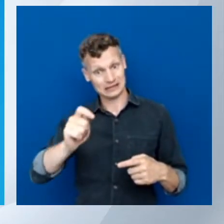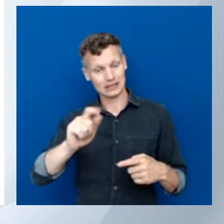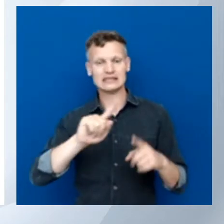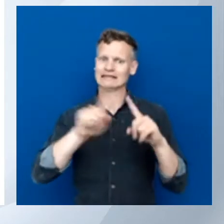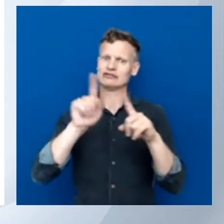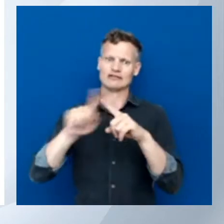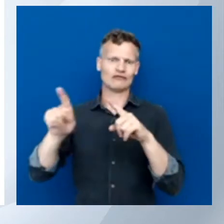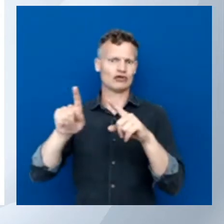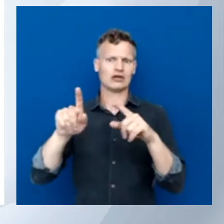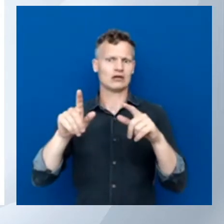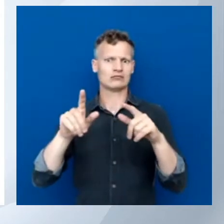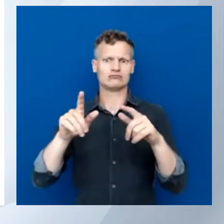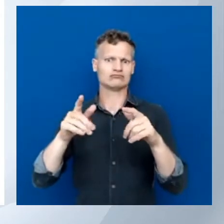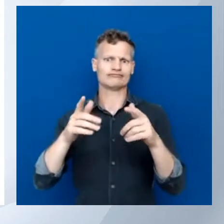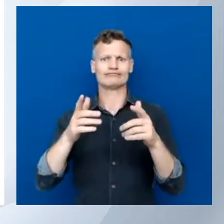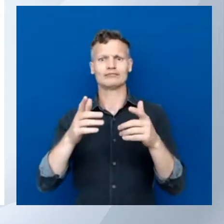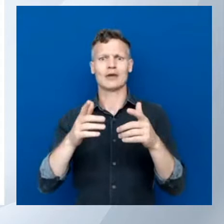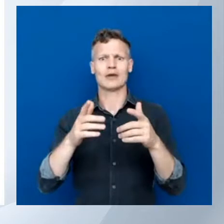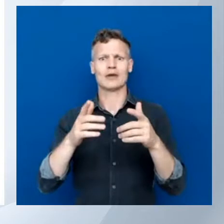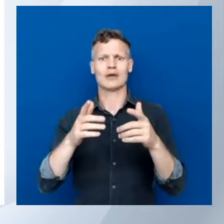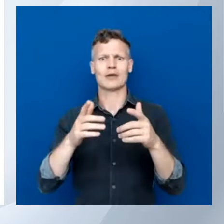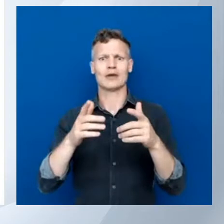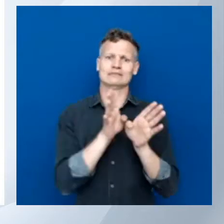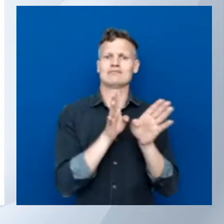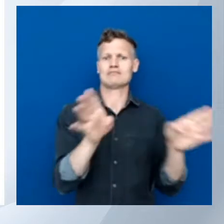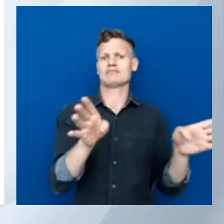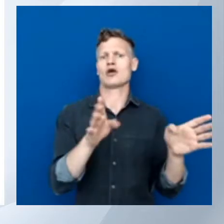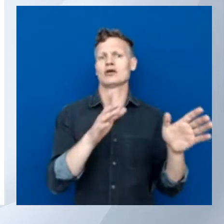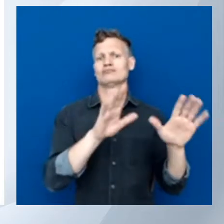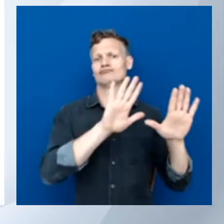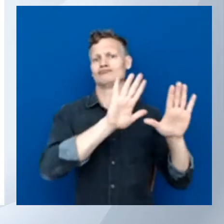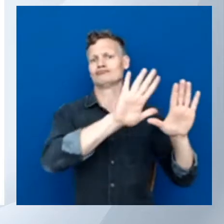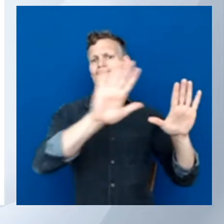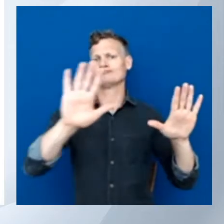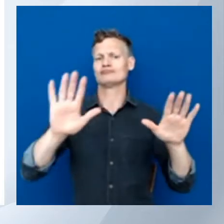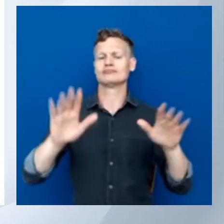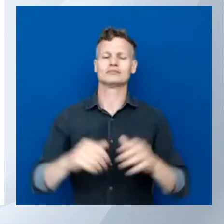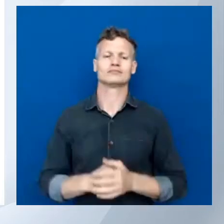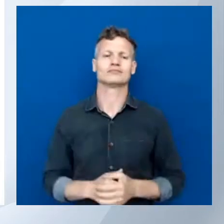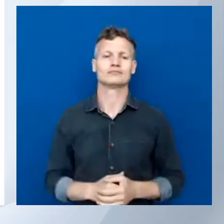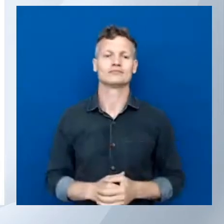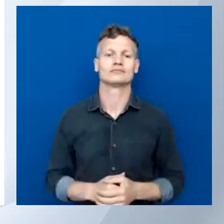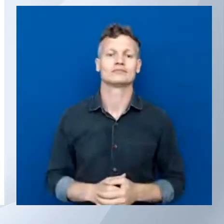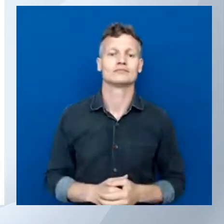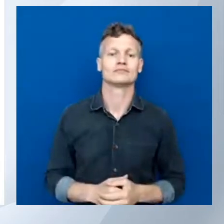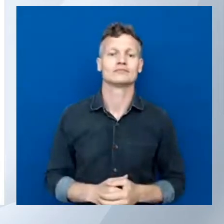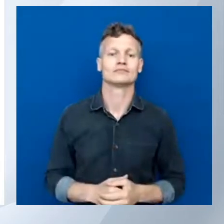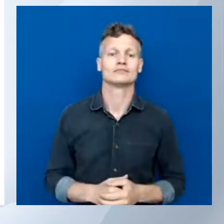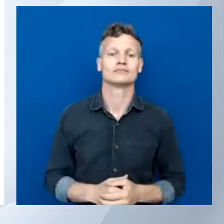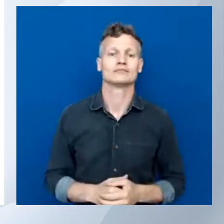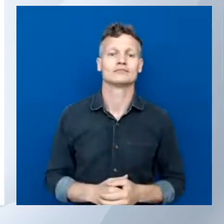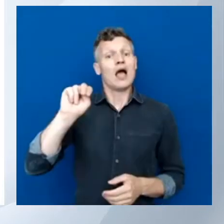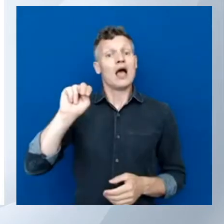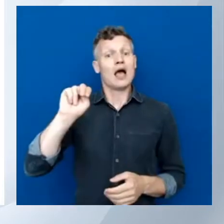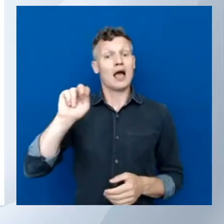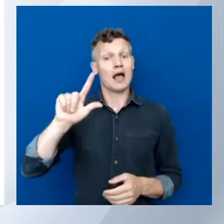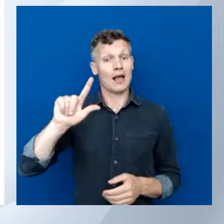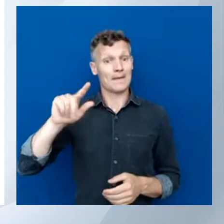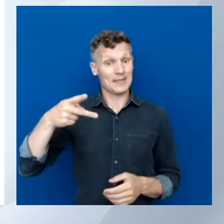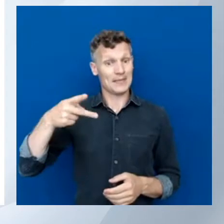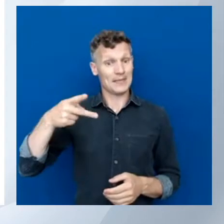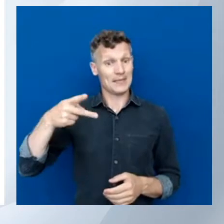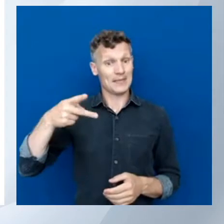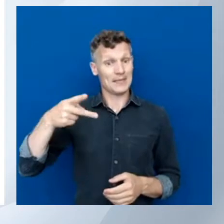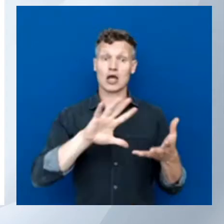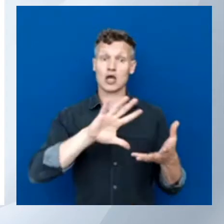So, interpret text is an innovative interpretability technique for natural language processing models. It has been developed